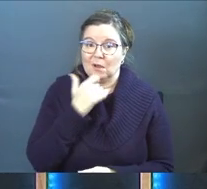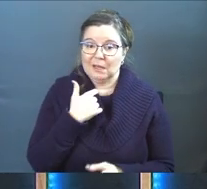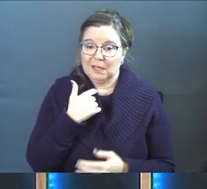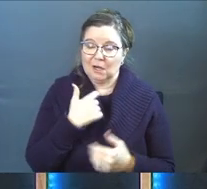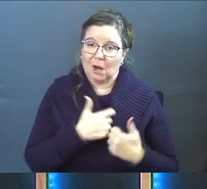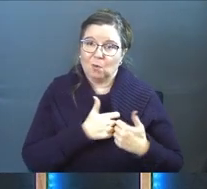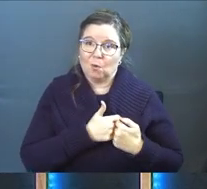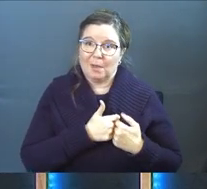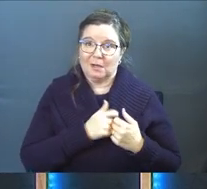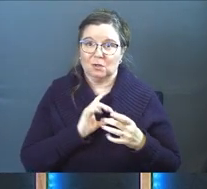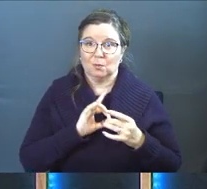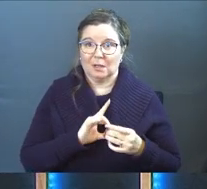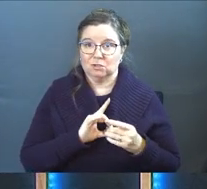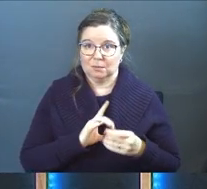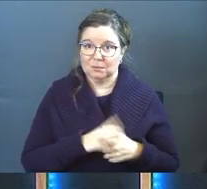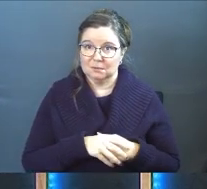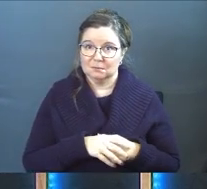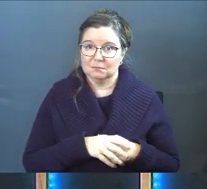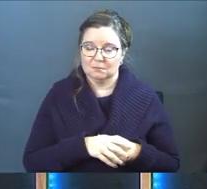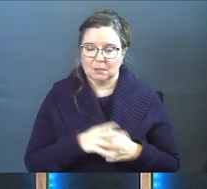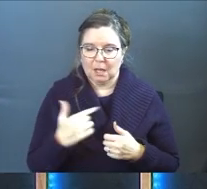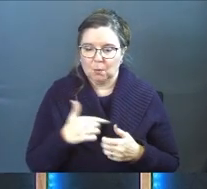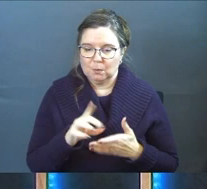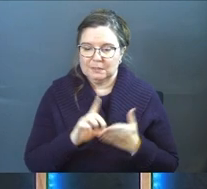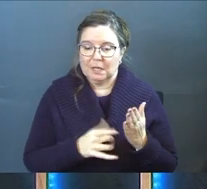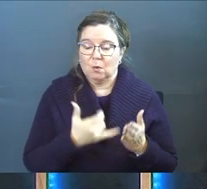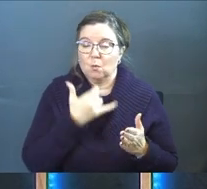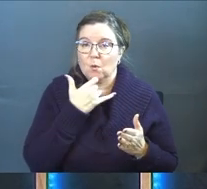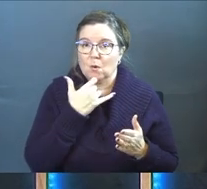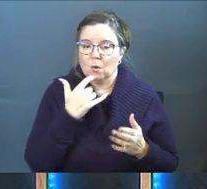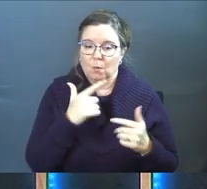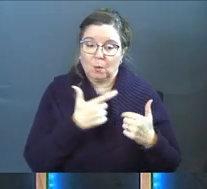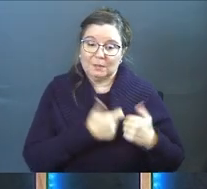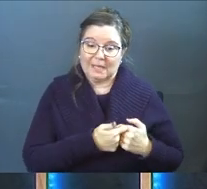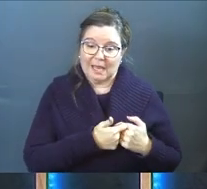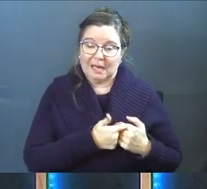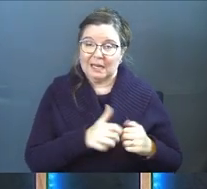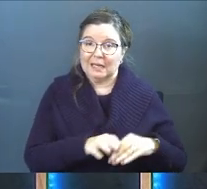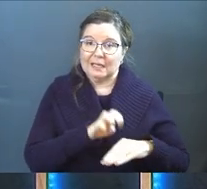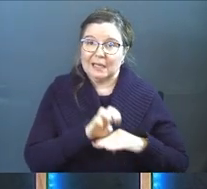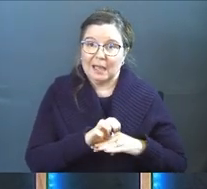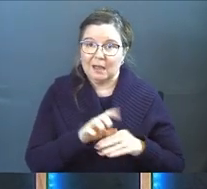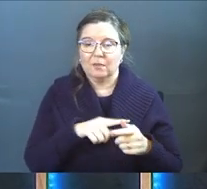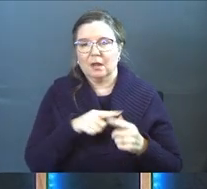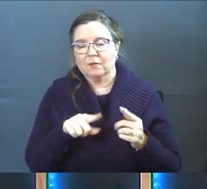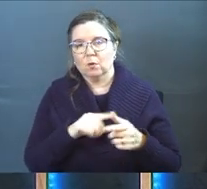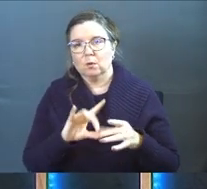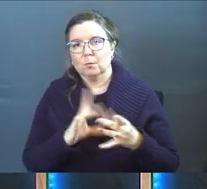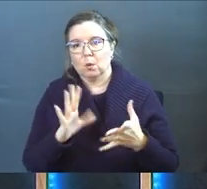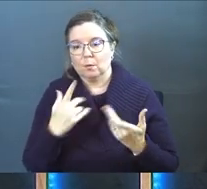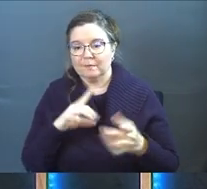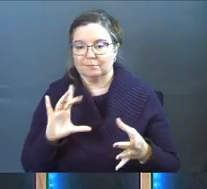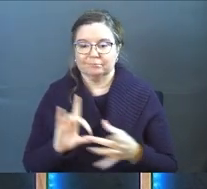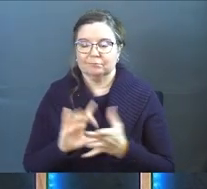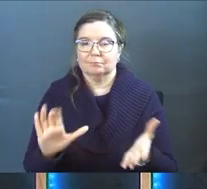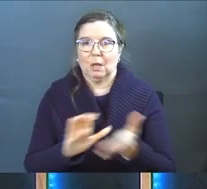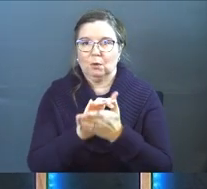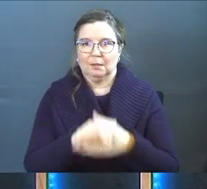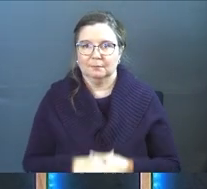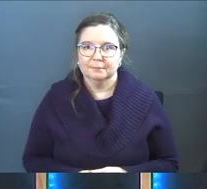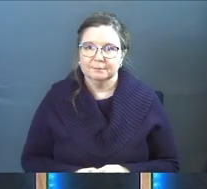our romantic relationships. And we design it wrong when we're dating, when we're engaged. And of course, it's broken once we finally get